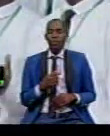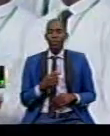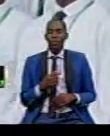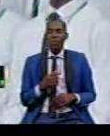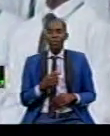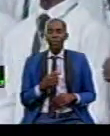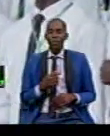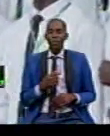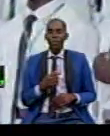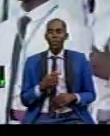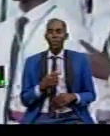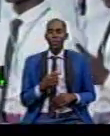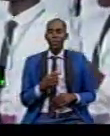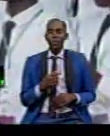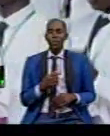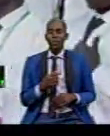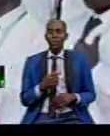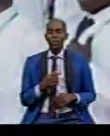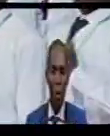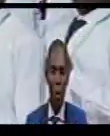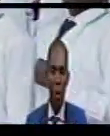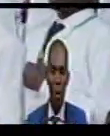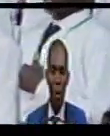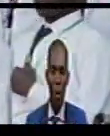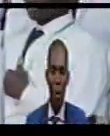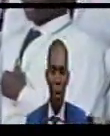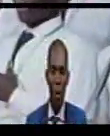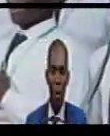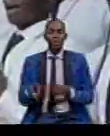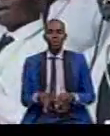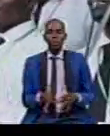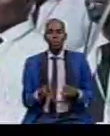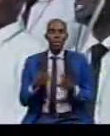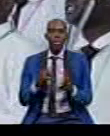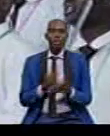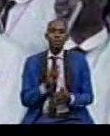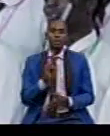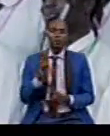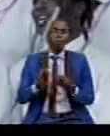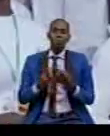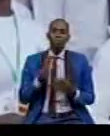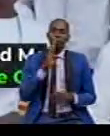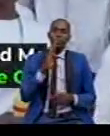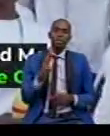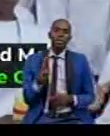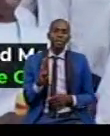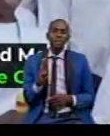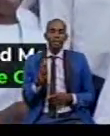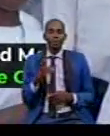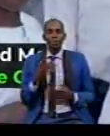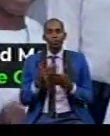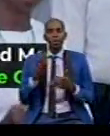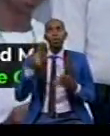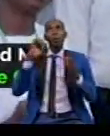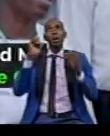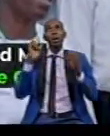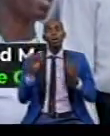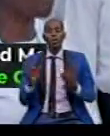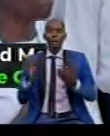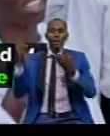I won't go back. You have taking a very important